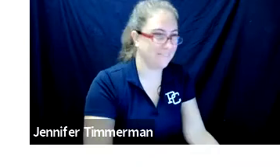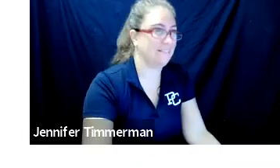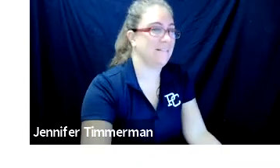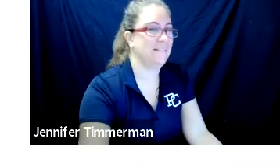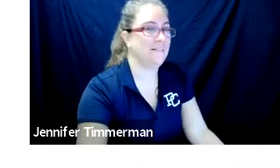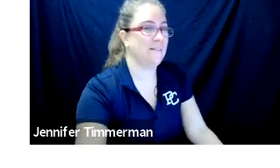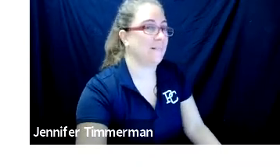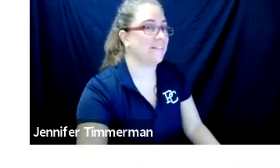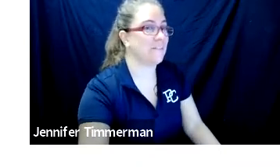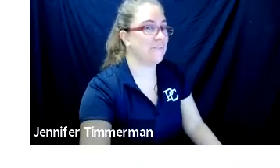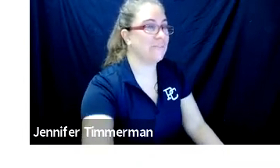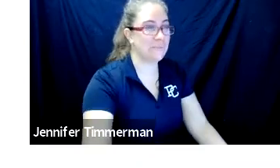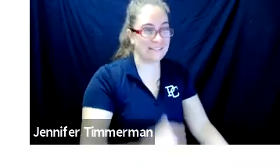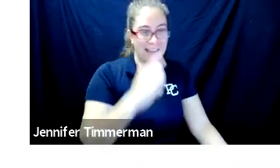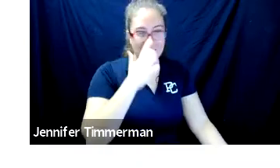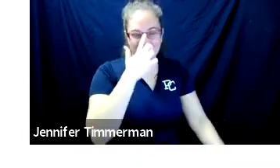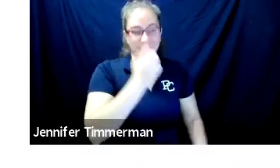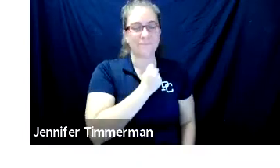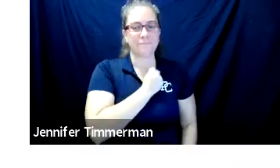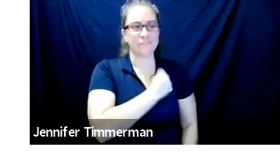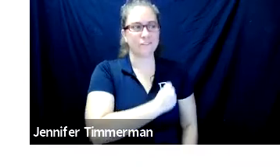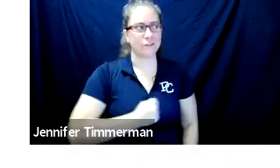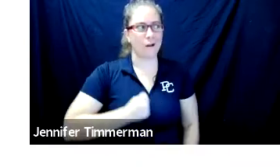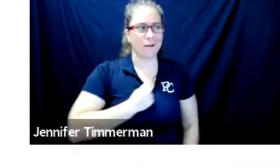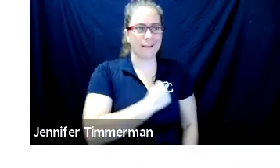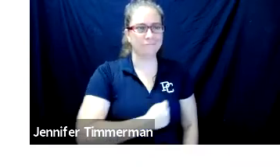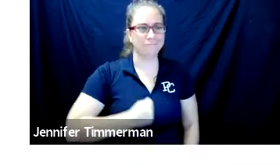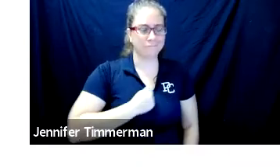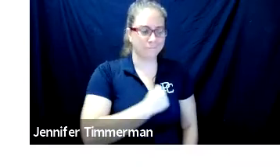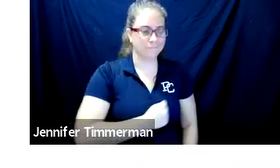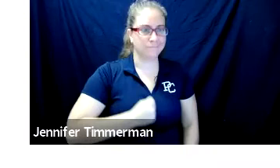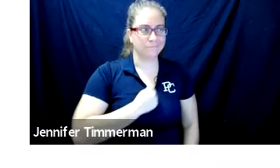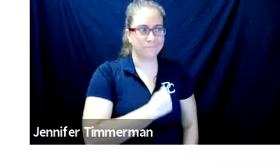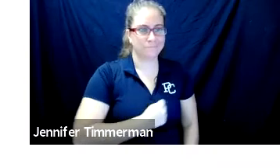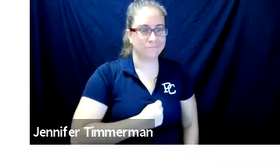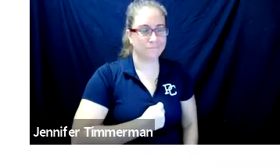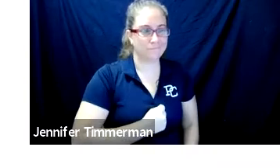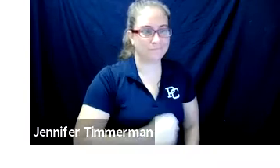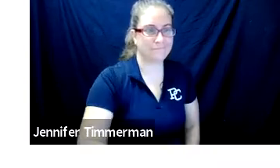it. Let's go through these one more time. Sorry.